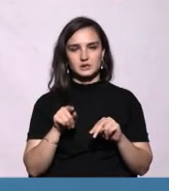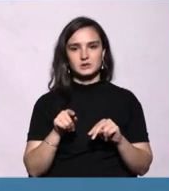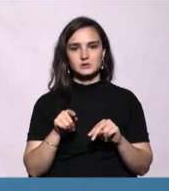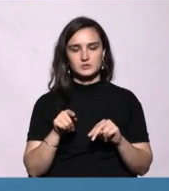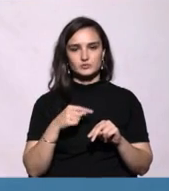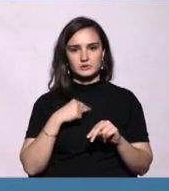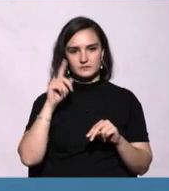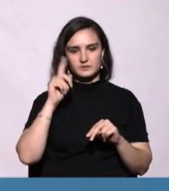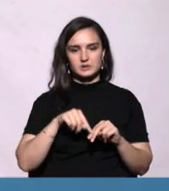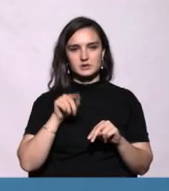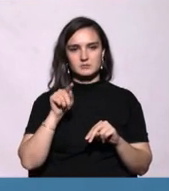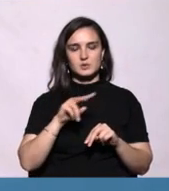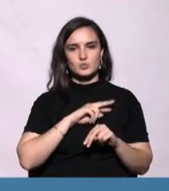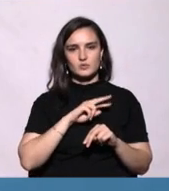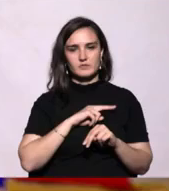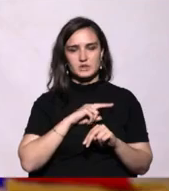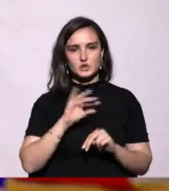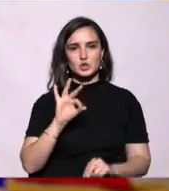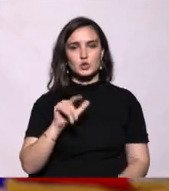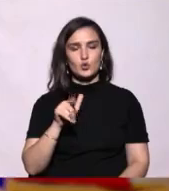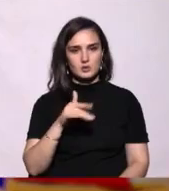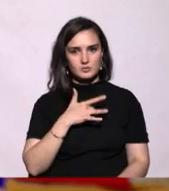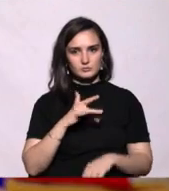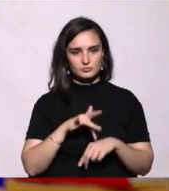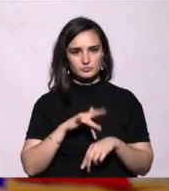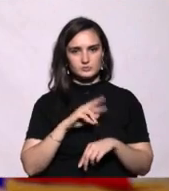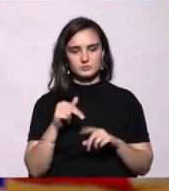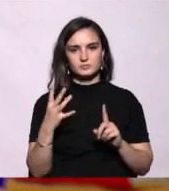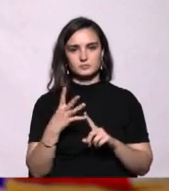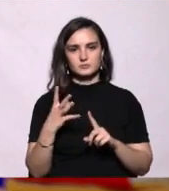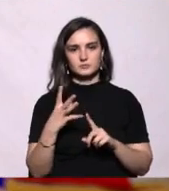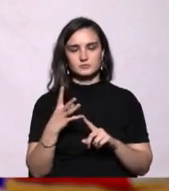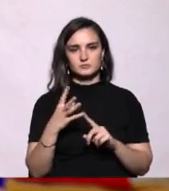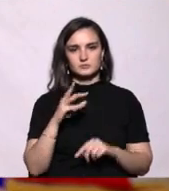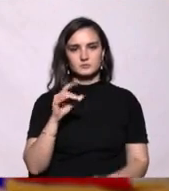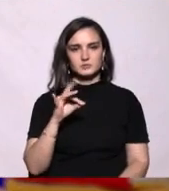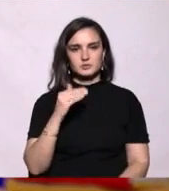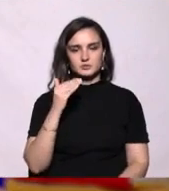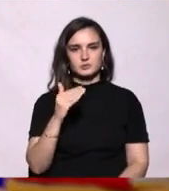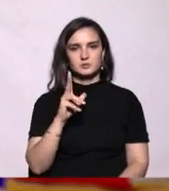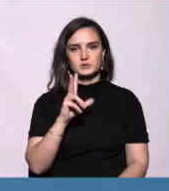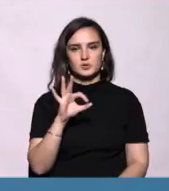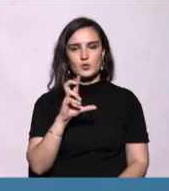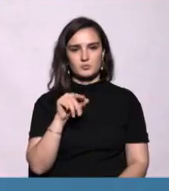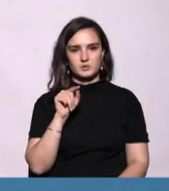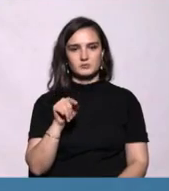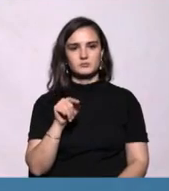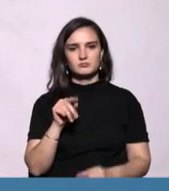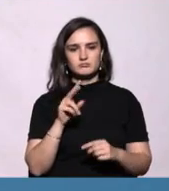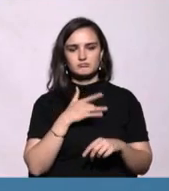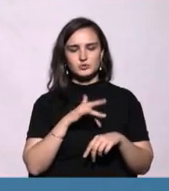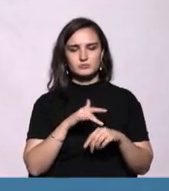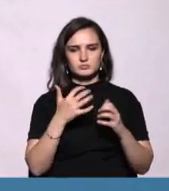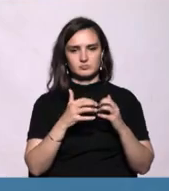because we know that she loves yoga. And, four, Mary's hobby is gardening. And,